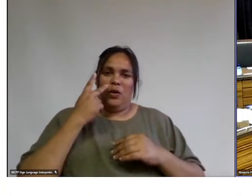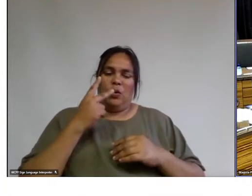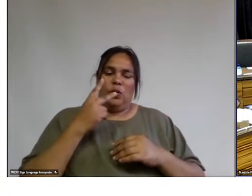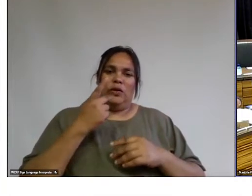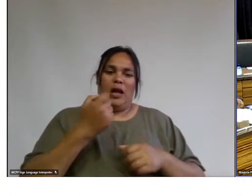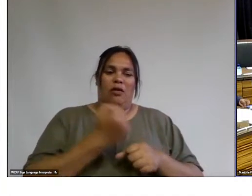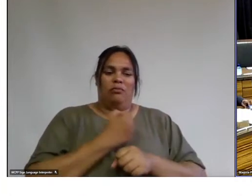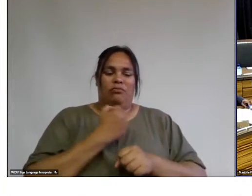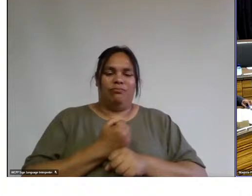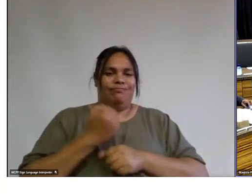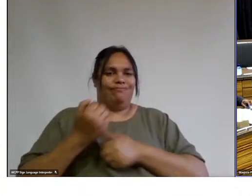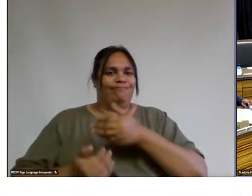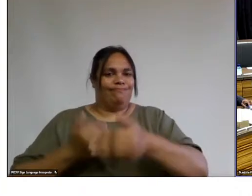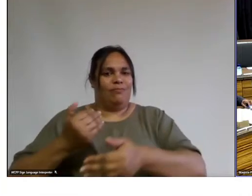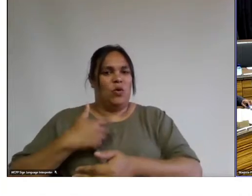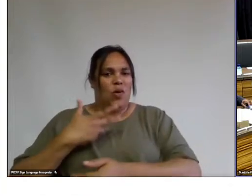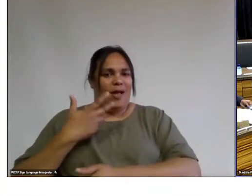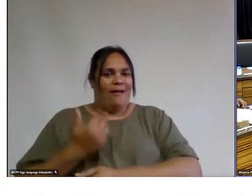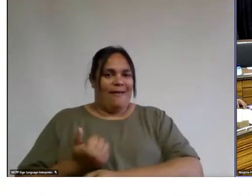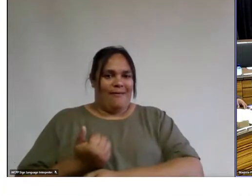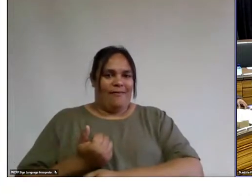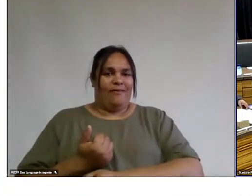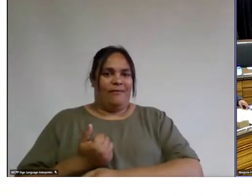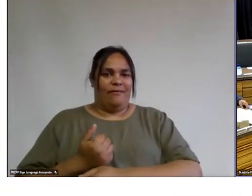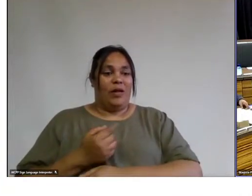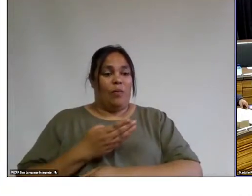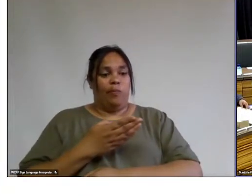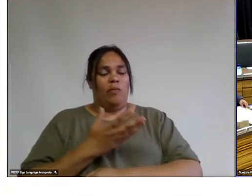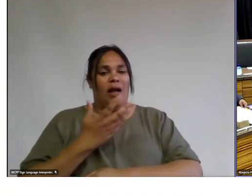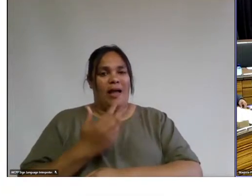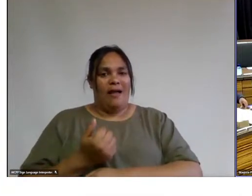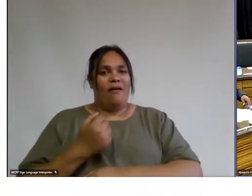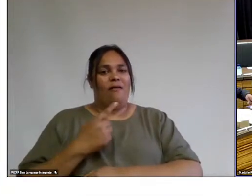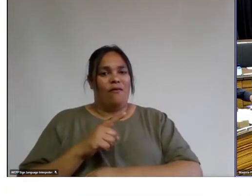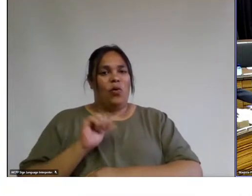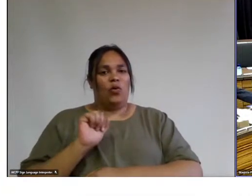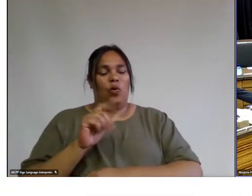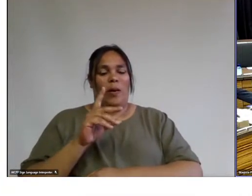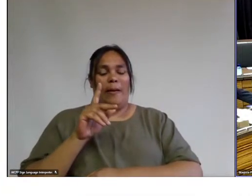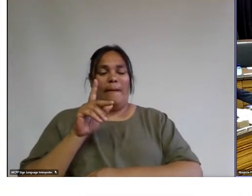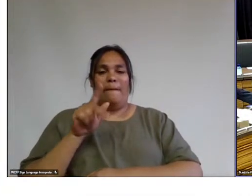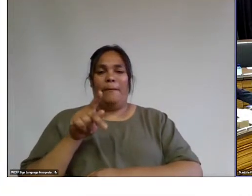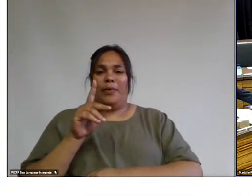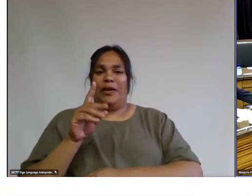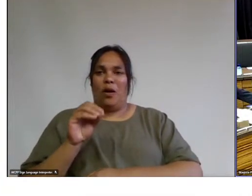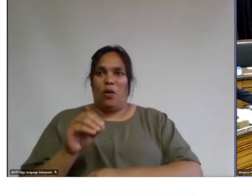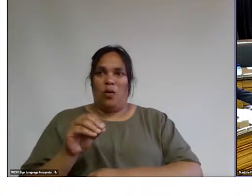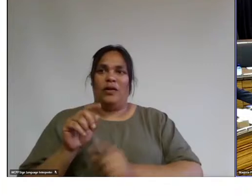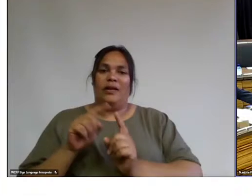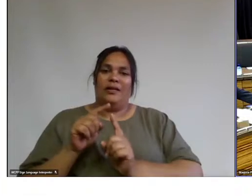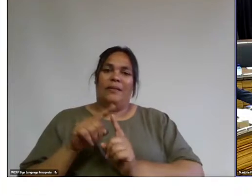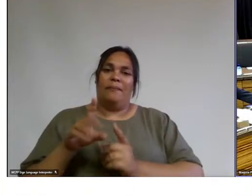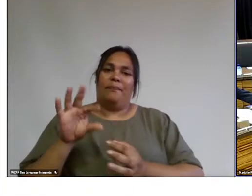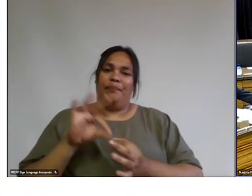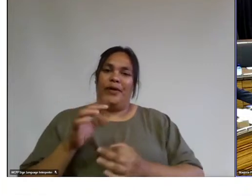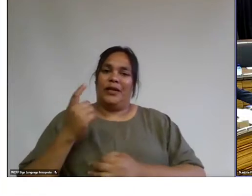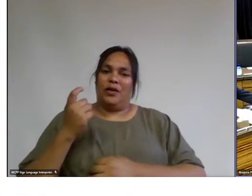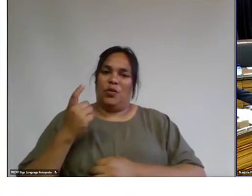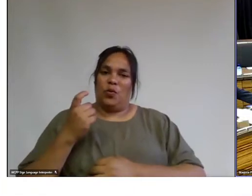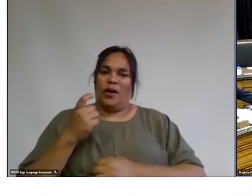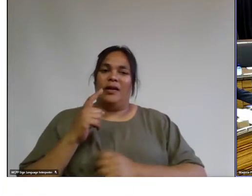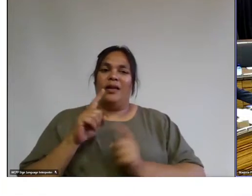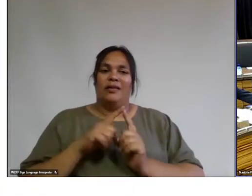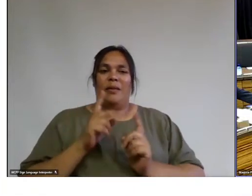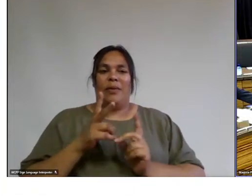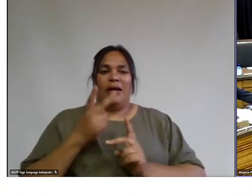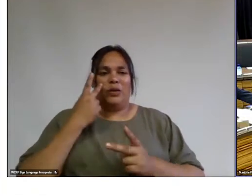operating procedures that we have put in place for those PDOs, and specifically this particular one, and then to look at